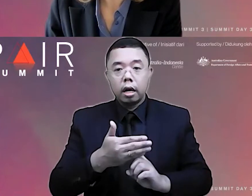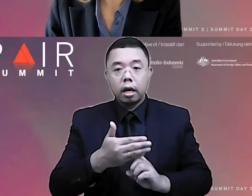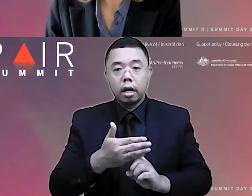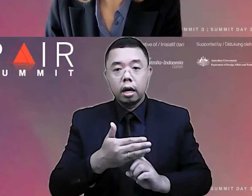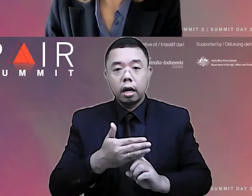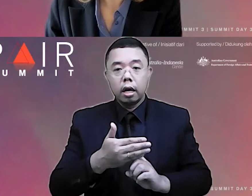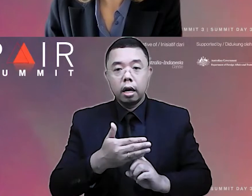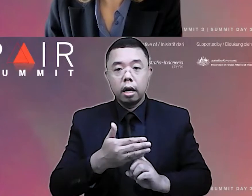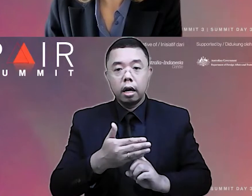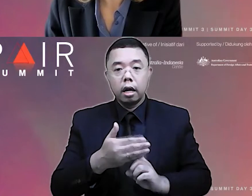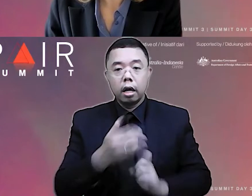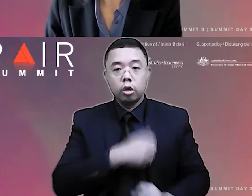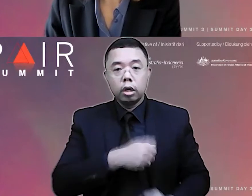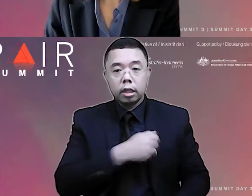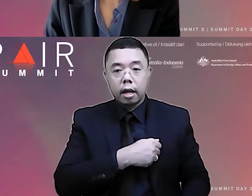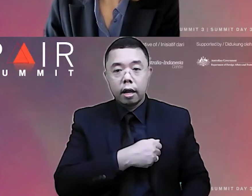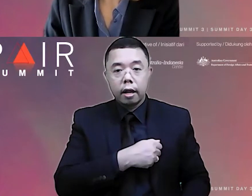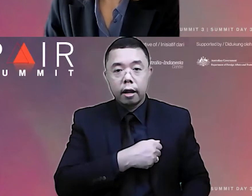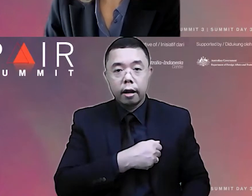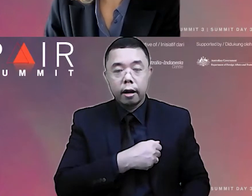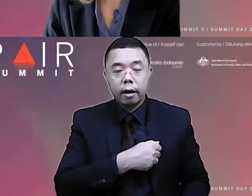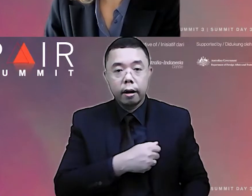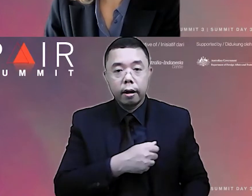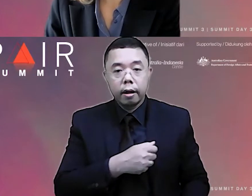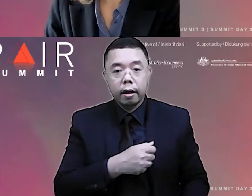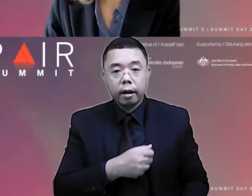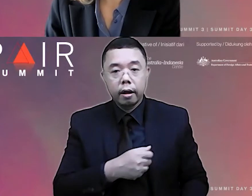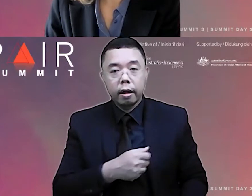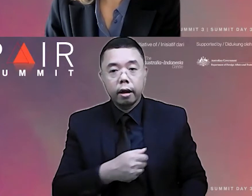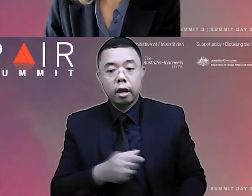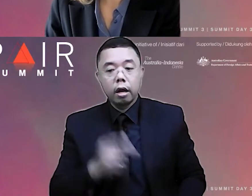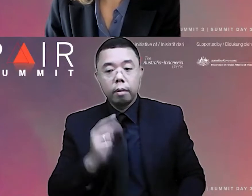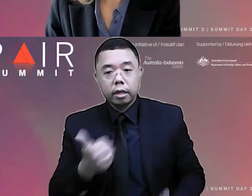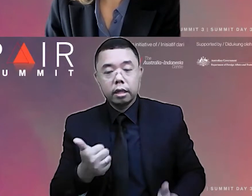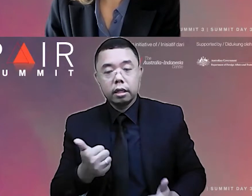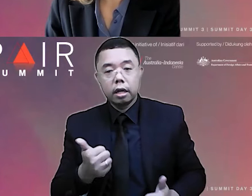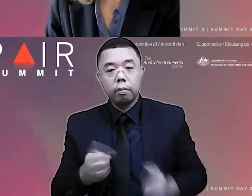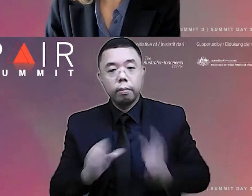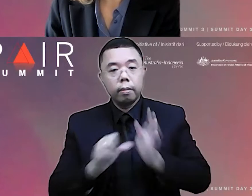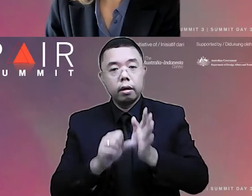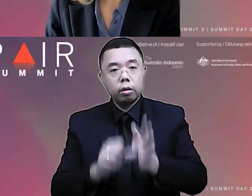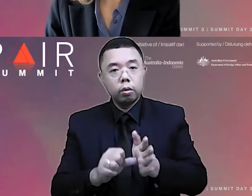job loss guarantee contribution is about 246 million workers, and